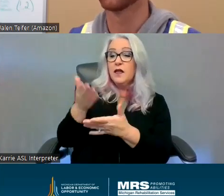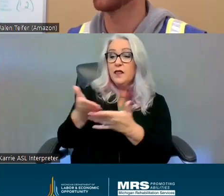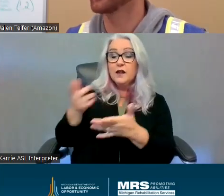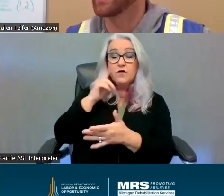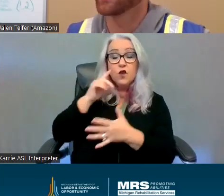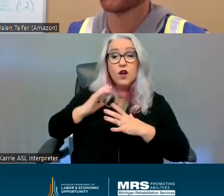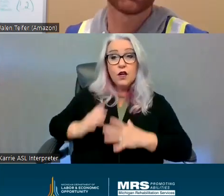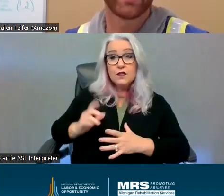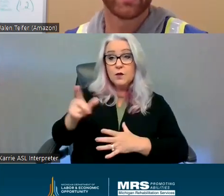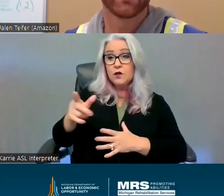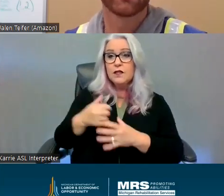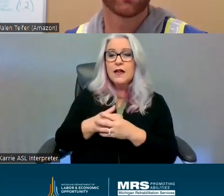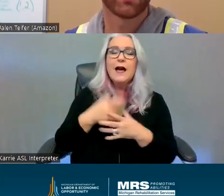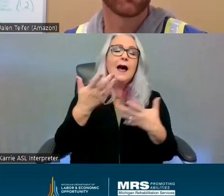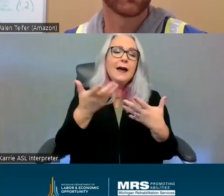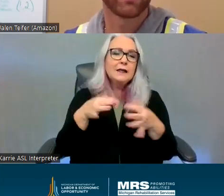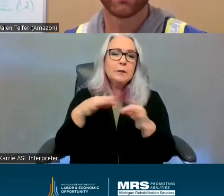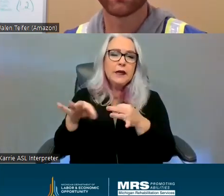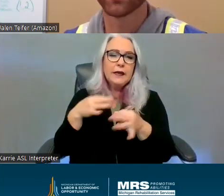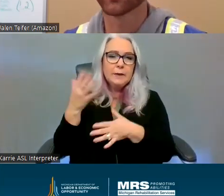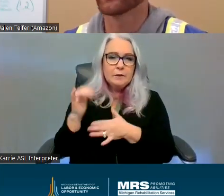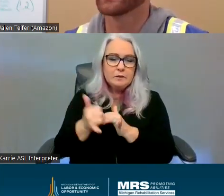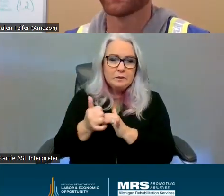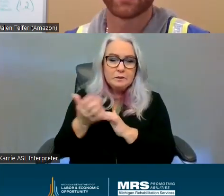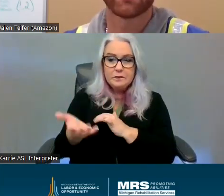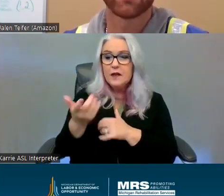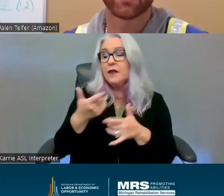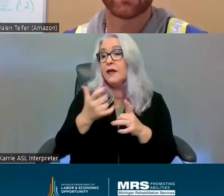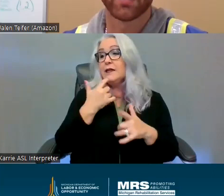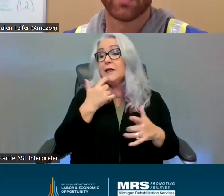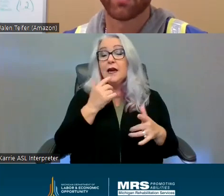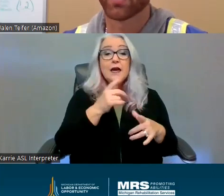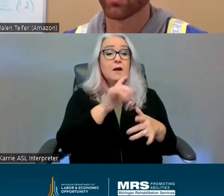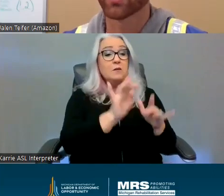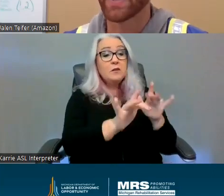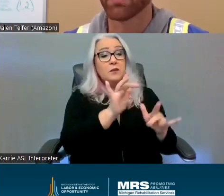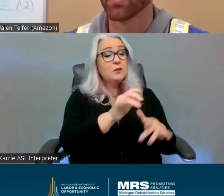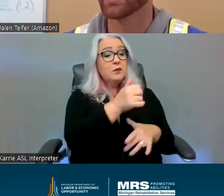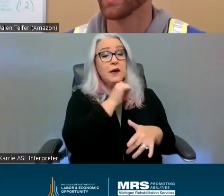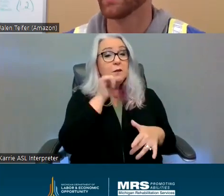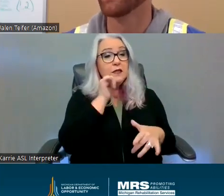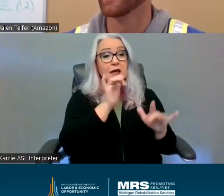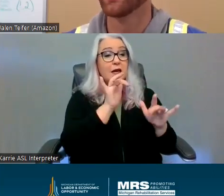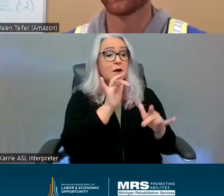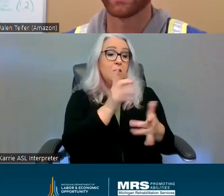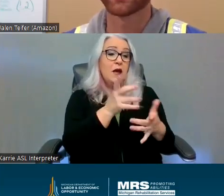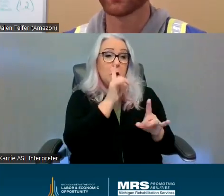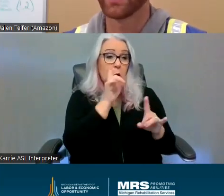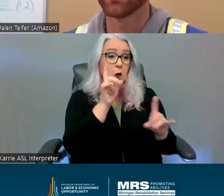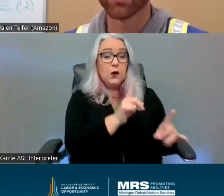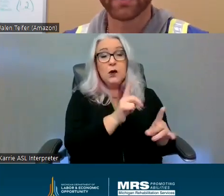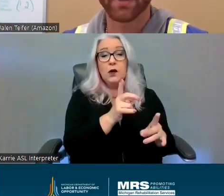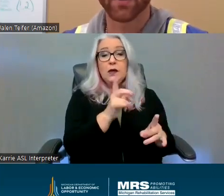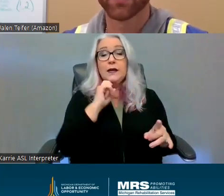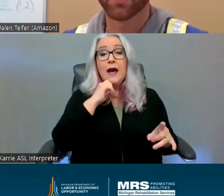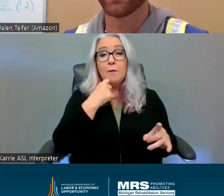customers. The best way I like to explain it is, say someone goes on Amazon, selects they want to order an Apple Watch band. There's actually